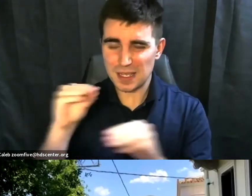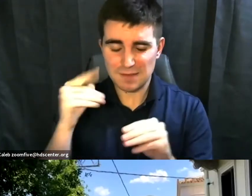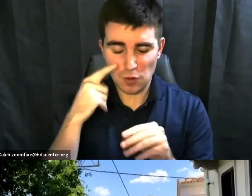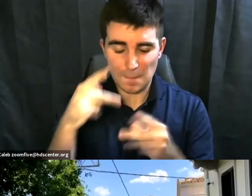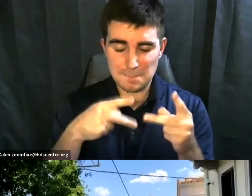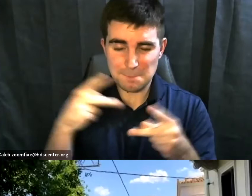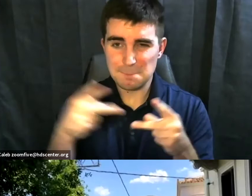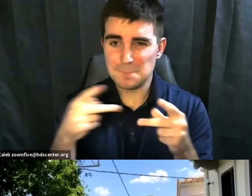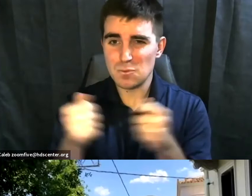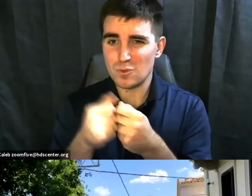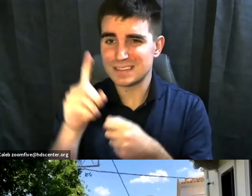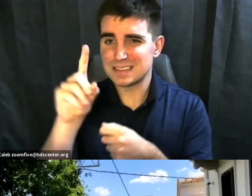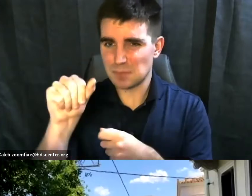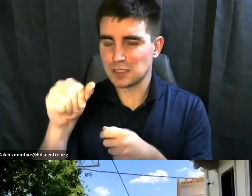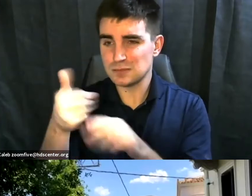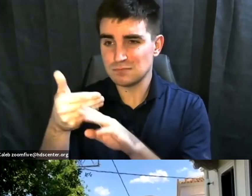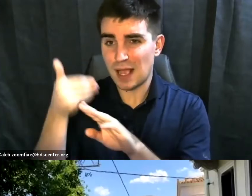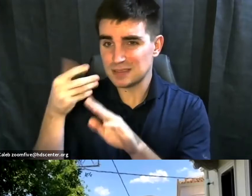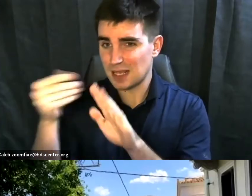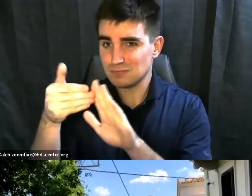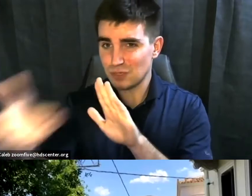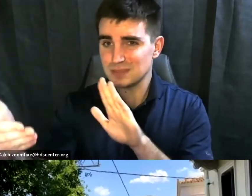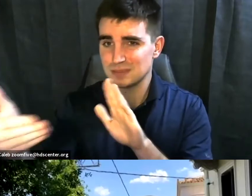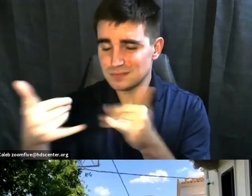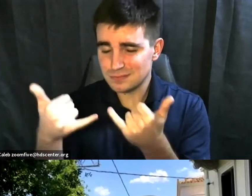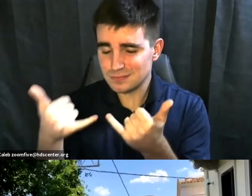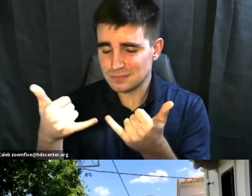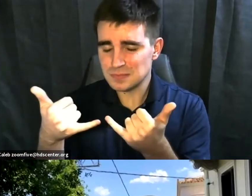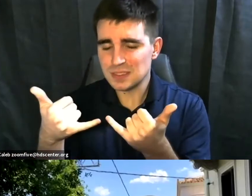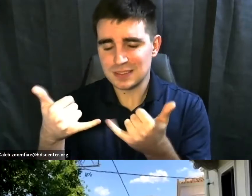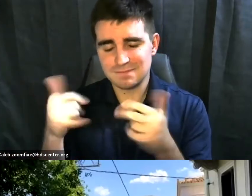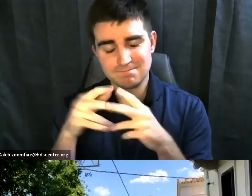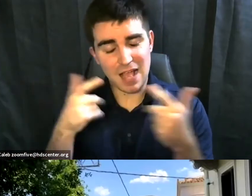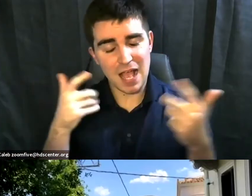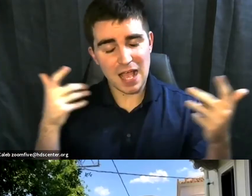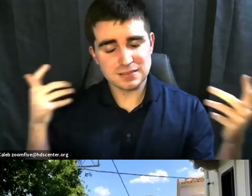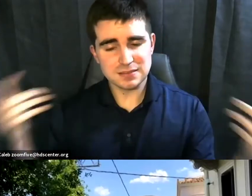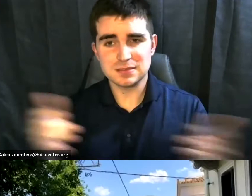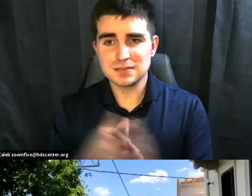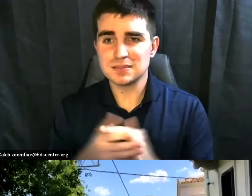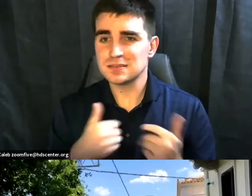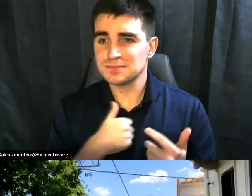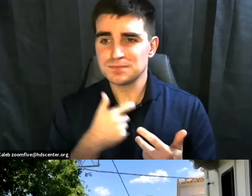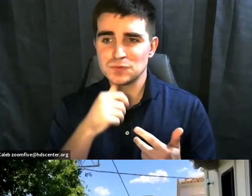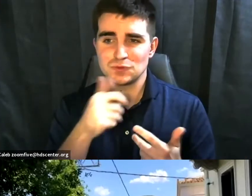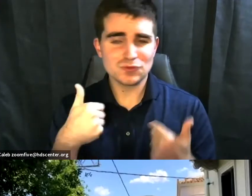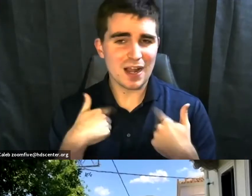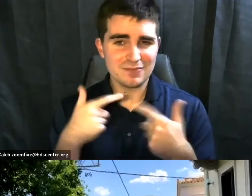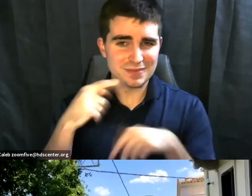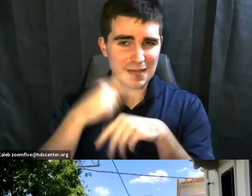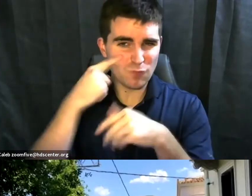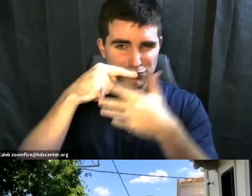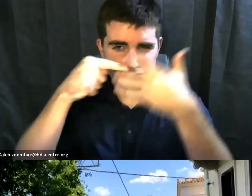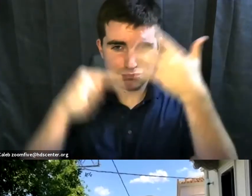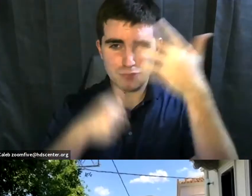are vast, and sadly, we don't have the time and the space to get to all of them in this first panel. All the same, what we will